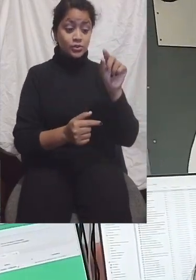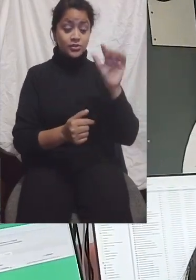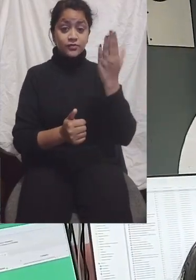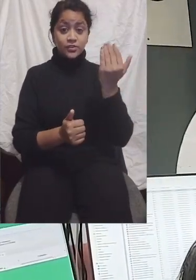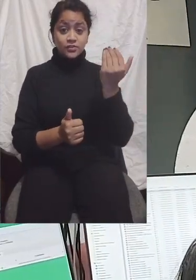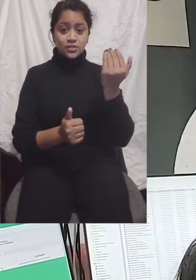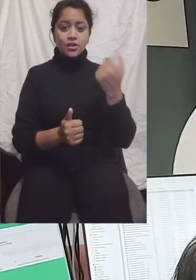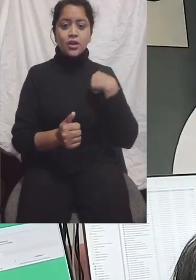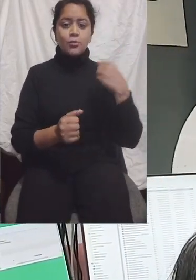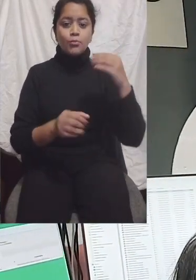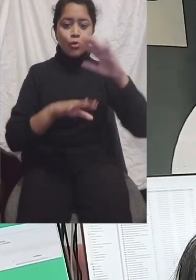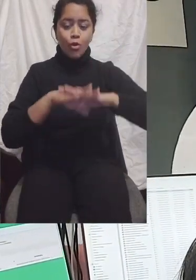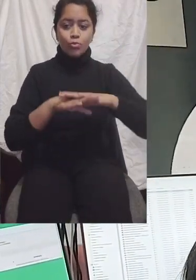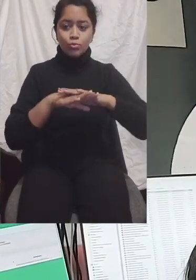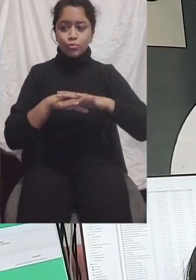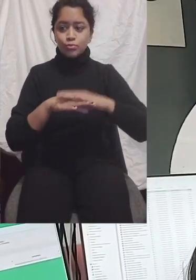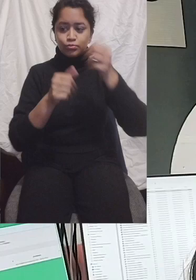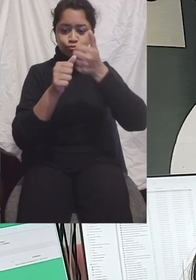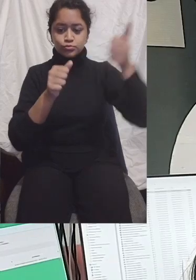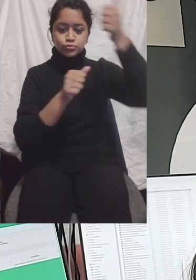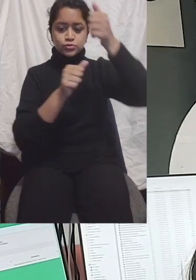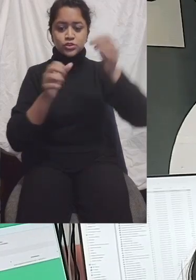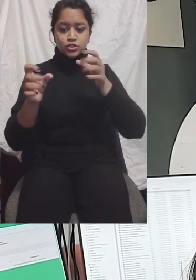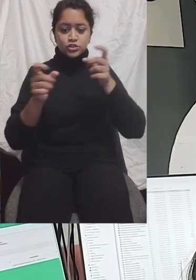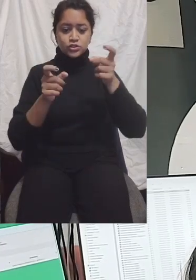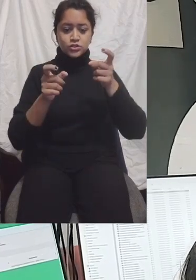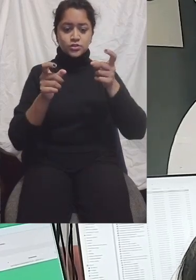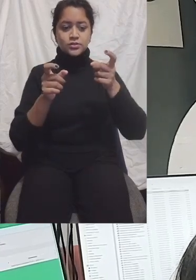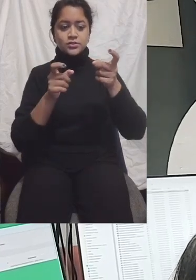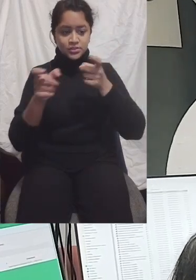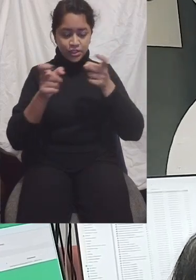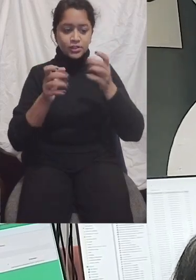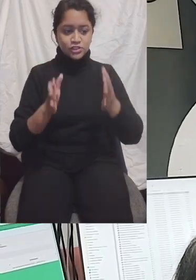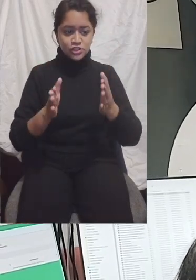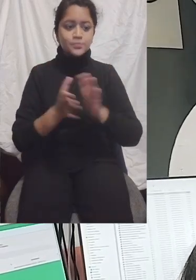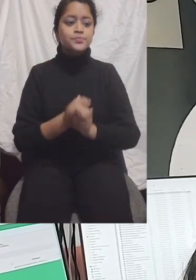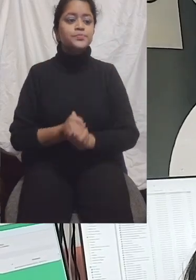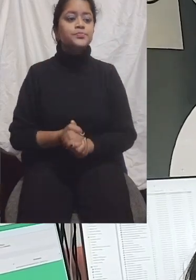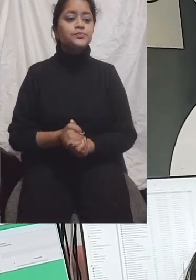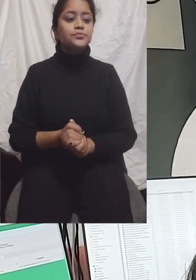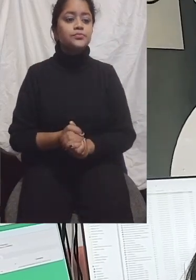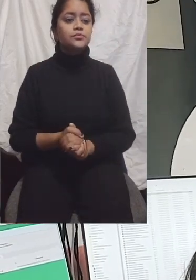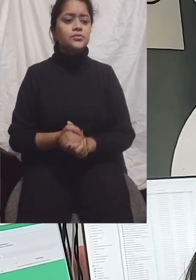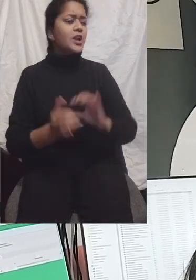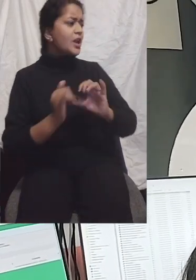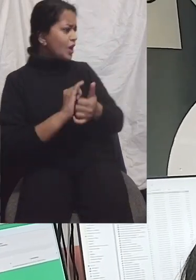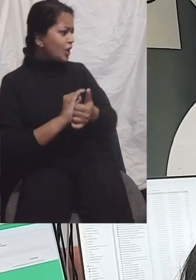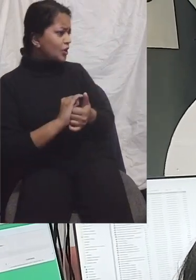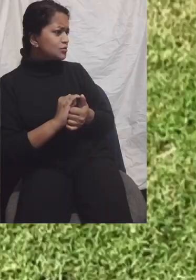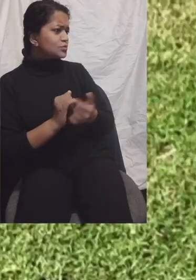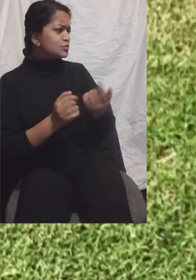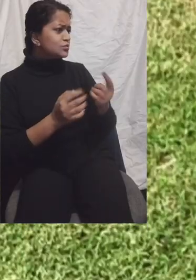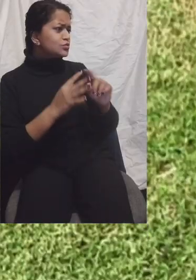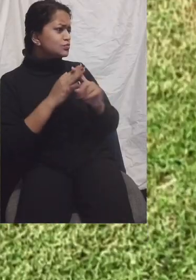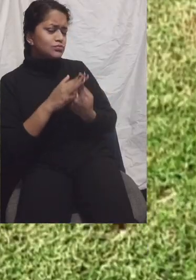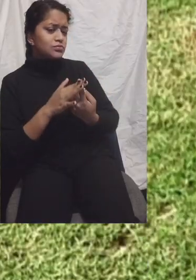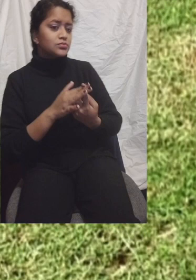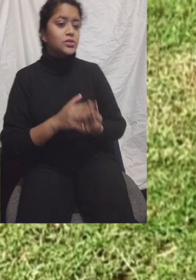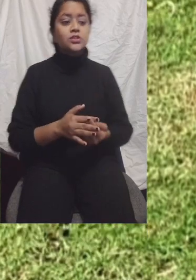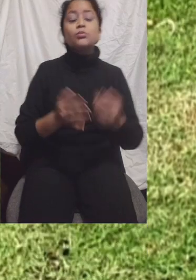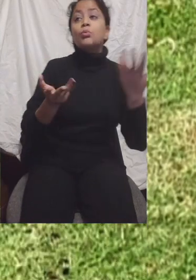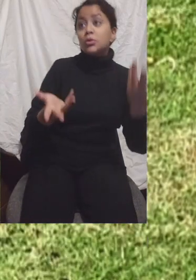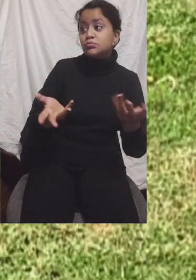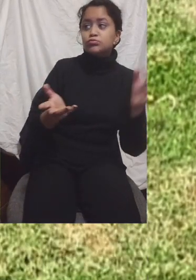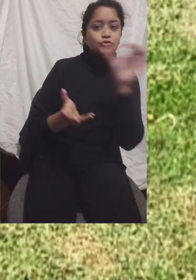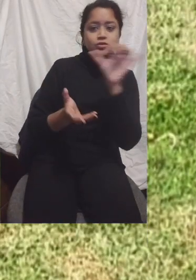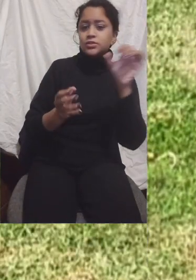Okay. How do you get involved with your role at the Humane Society? Well, basically, just like everybody else, I came and walked one